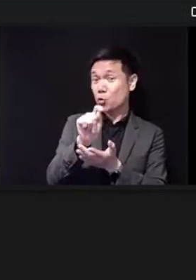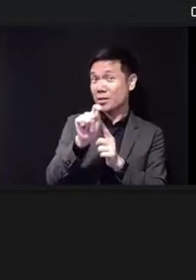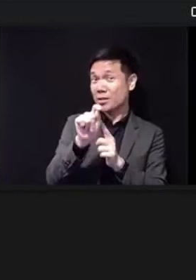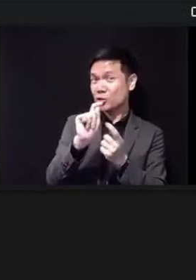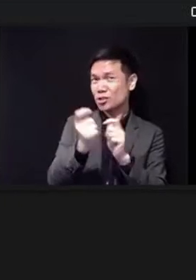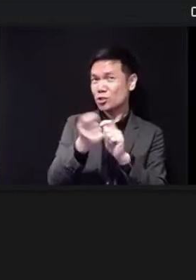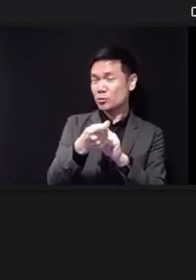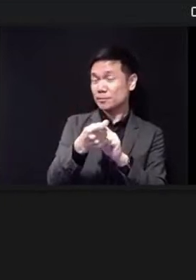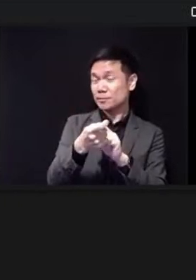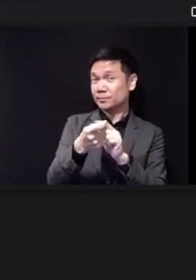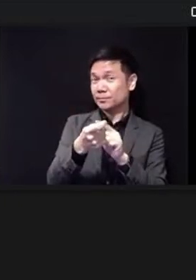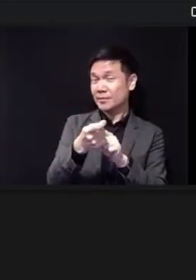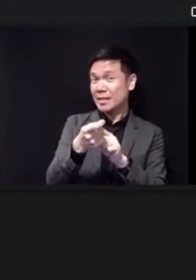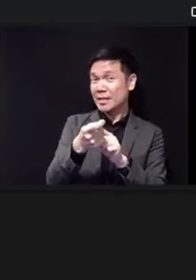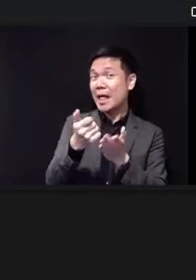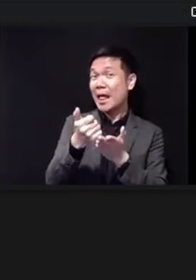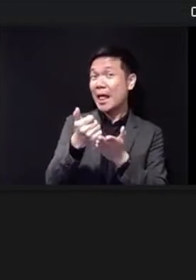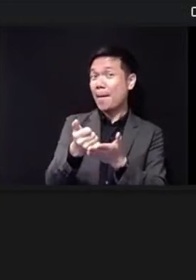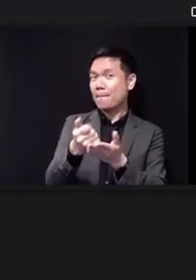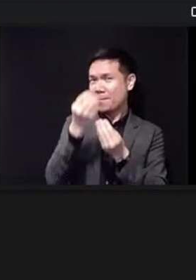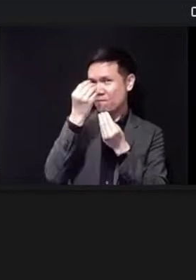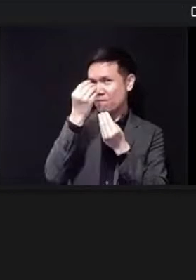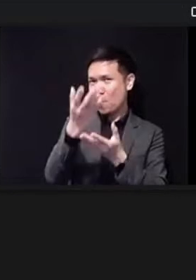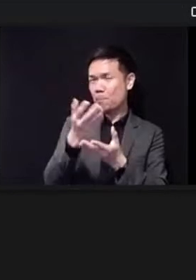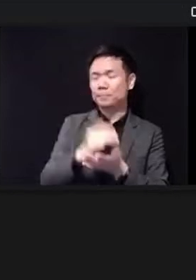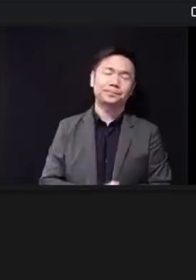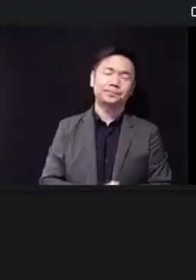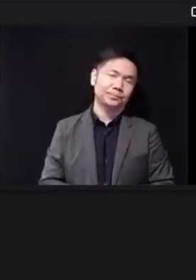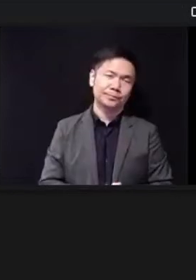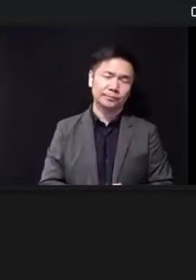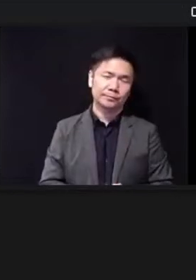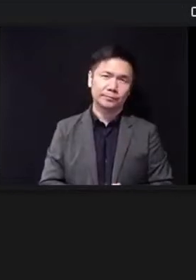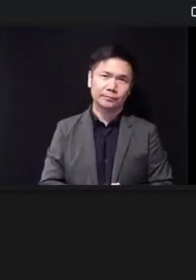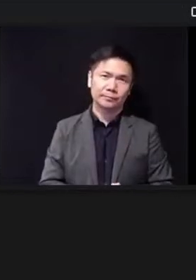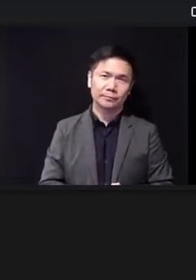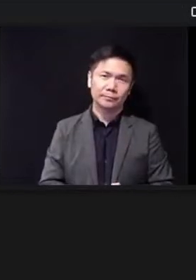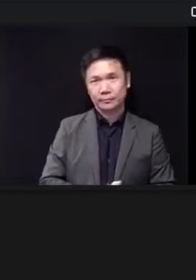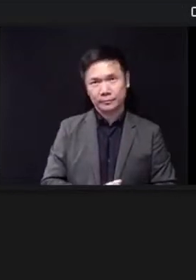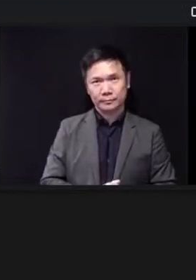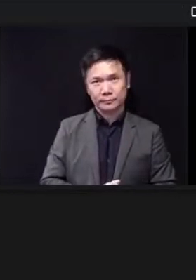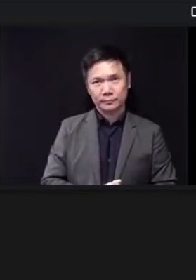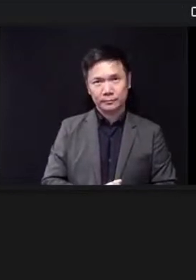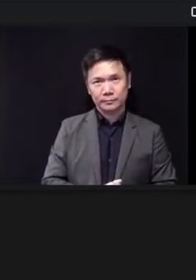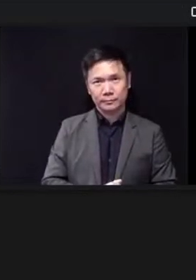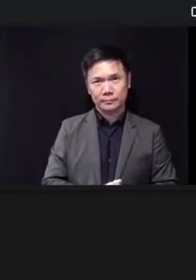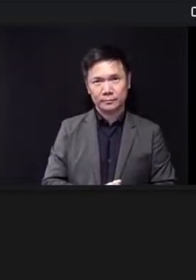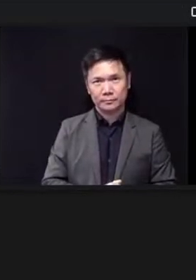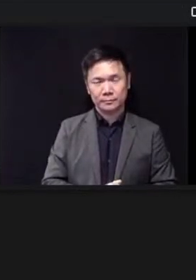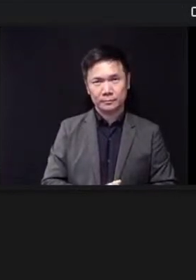line. Delete the as a regional input as a.